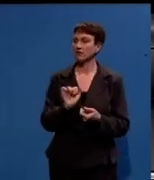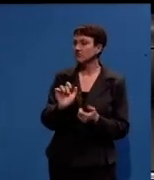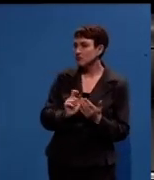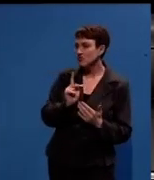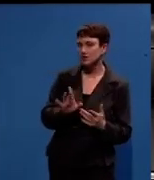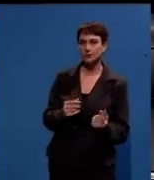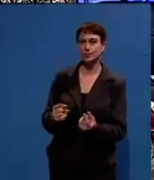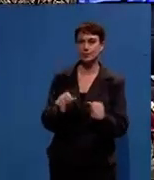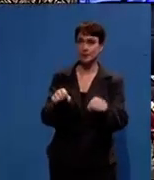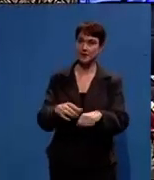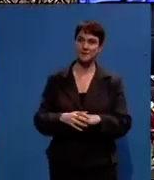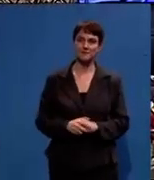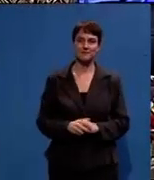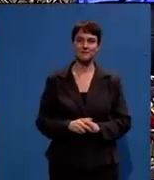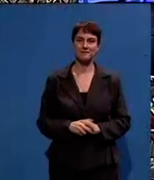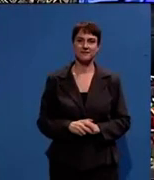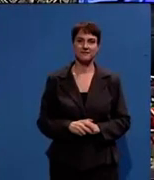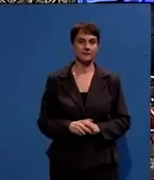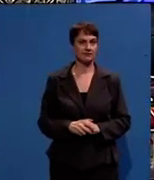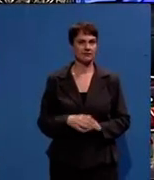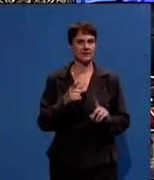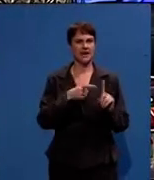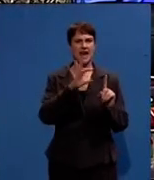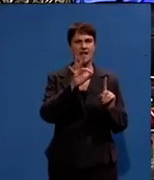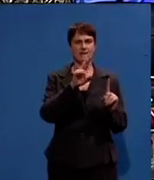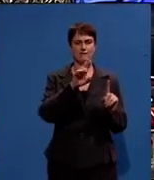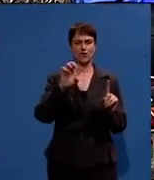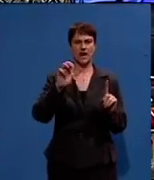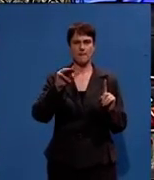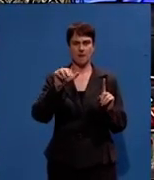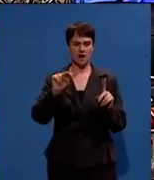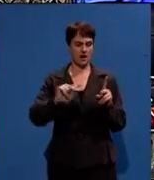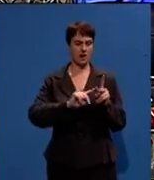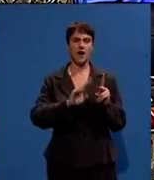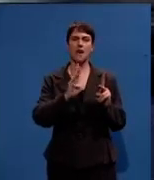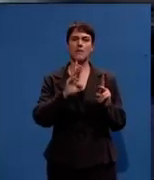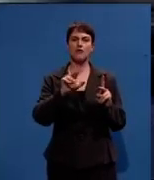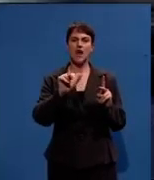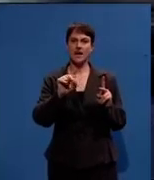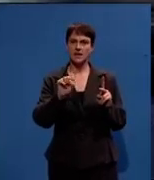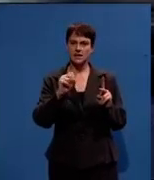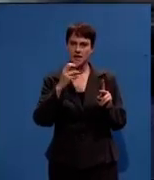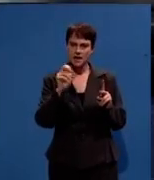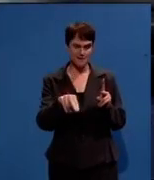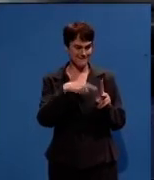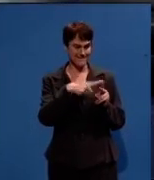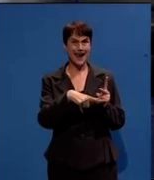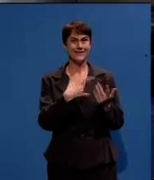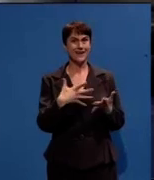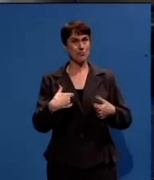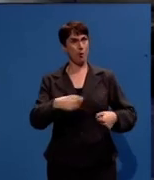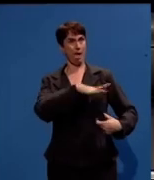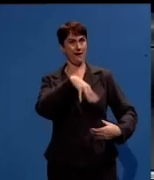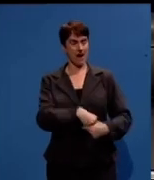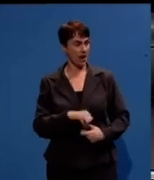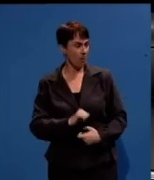continuously work on them. You had major people like Morgan Freeman, Sir Richard Branson come take part. How does that work, and what's